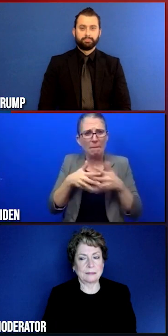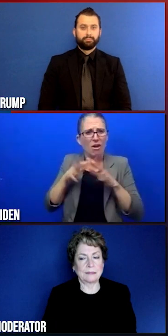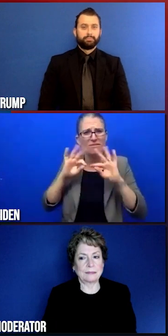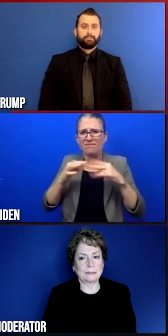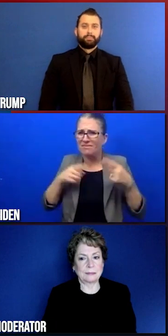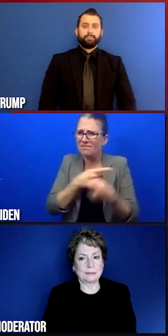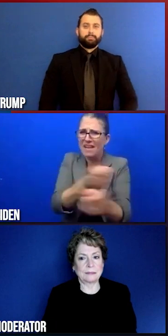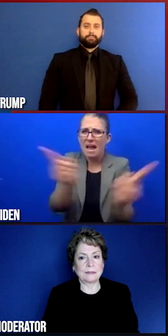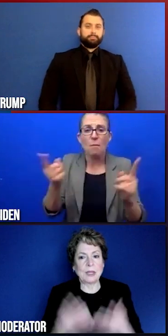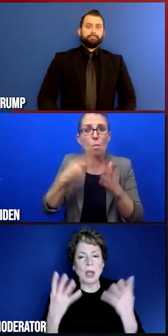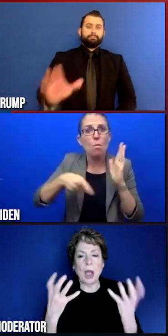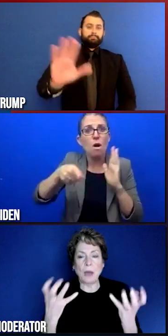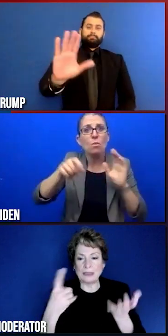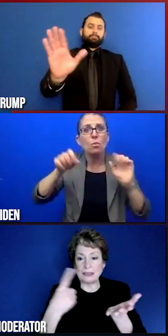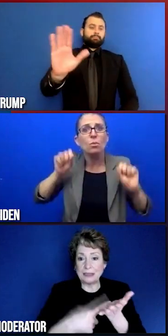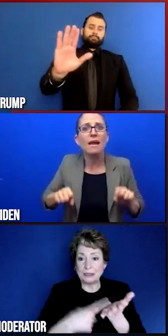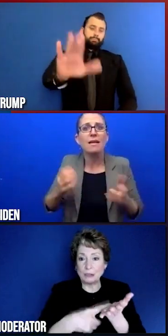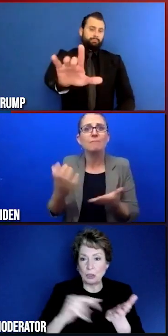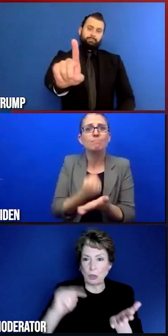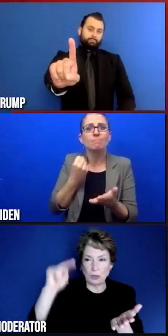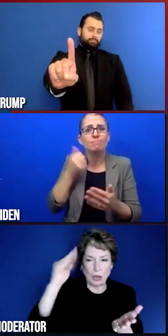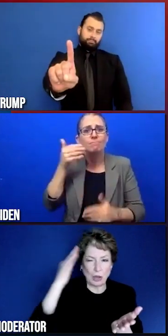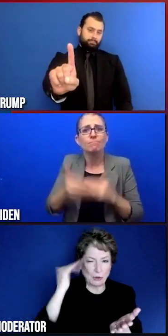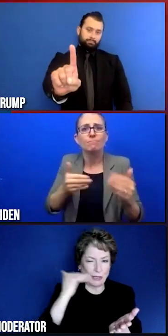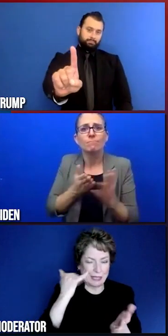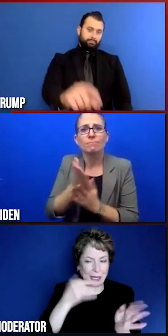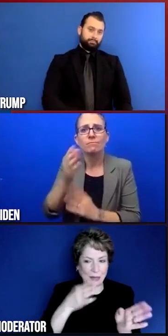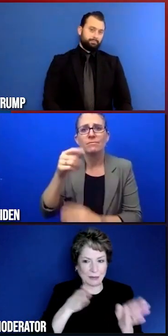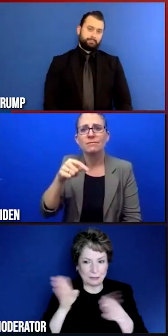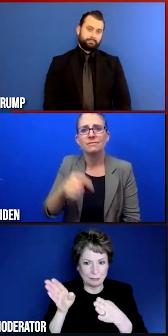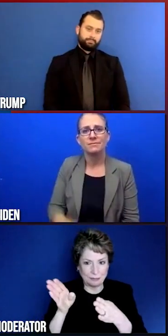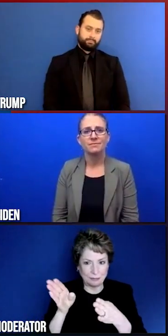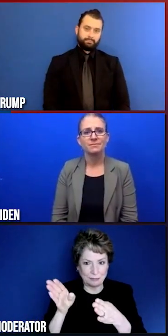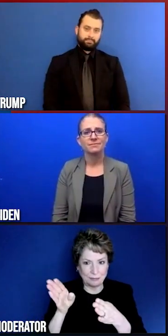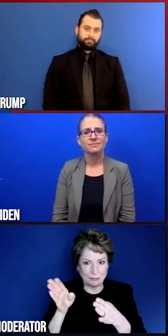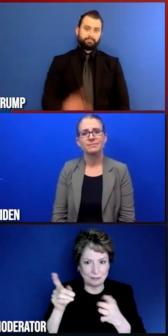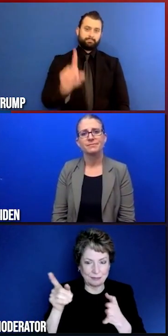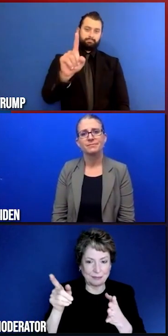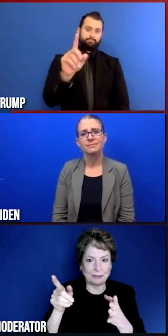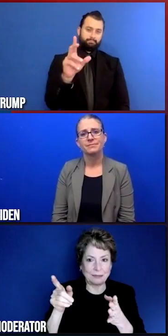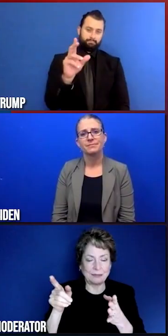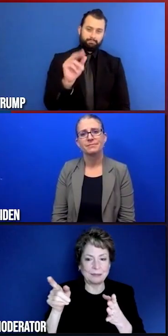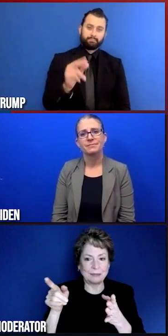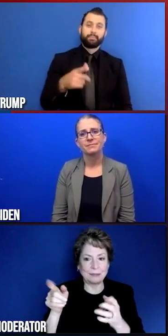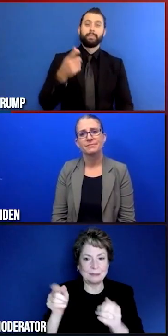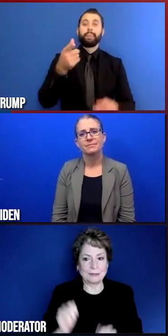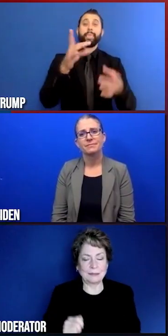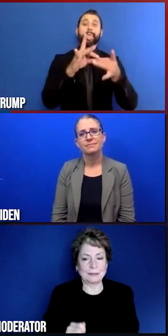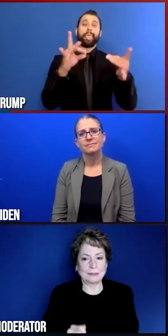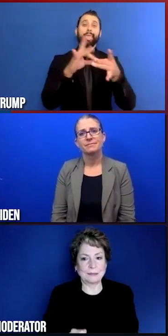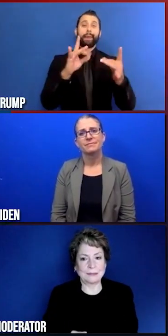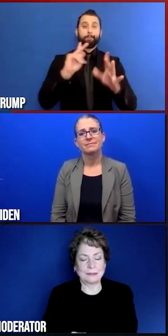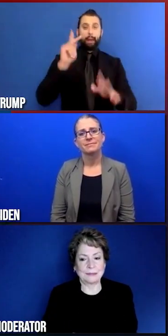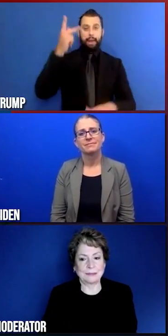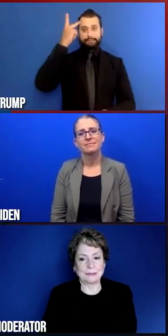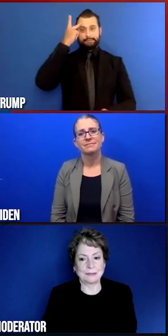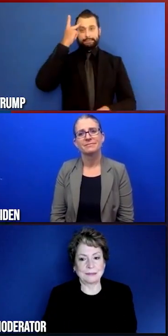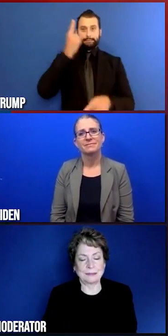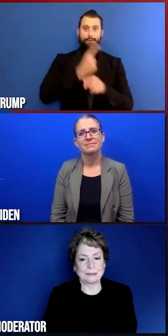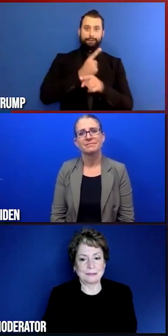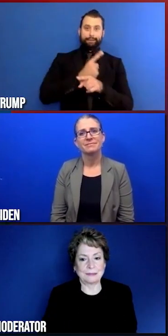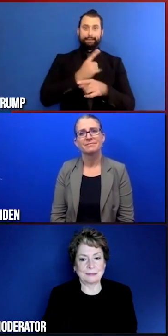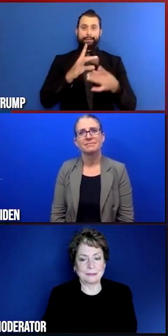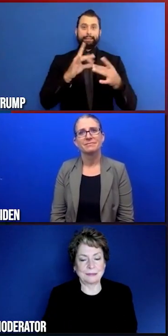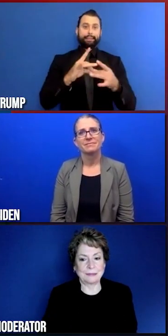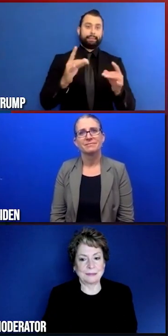want to turn to please. 10 seconds, Mr. President. That's 10 a seconds. typical political statement. Let's get off this China thing, and then he looks, the family, around the table,